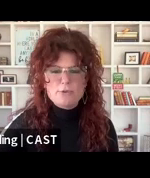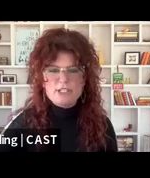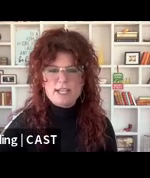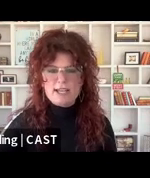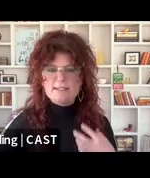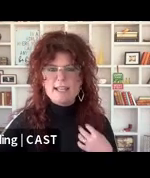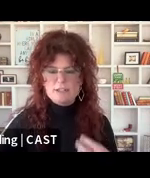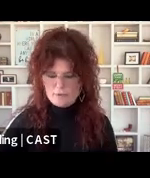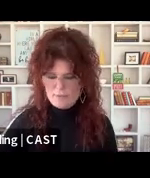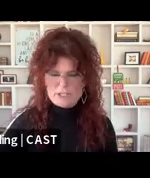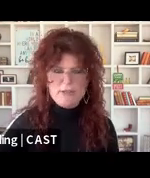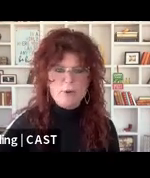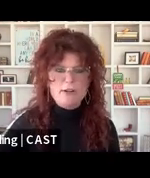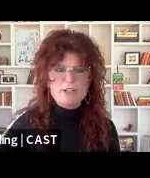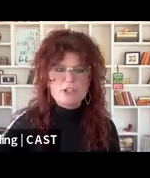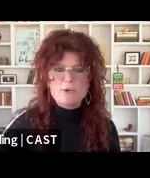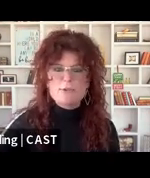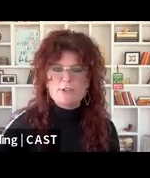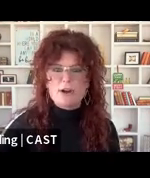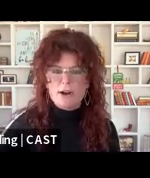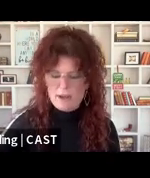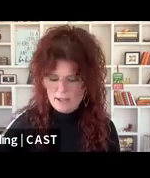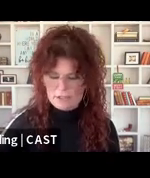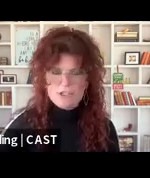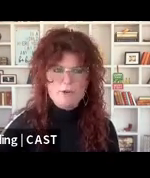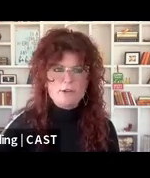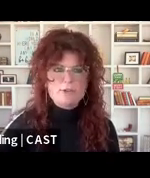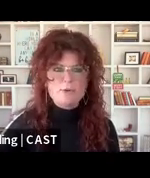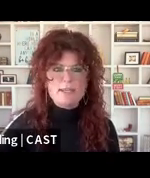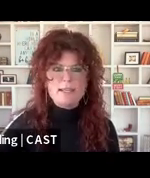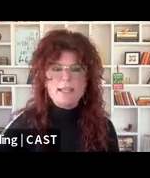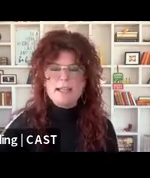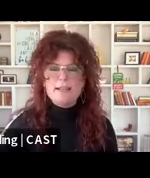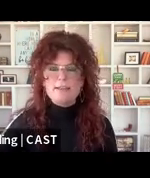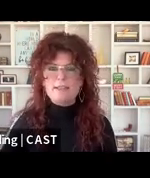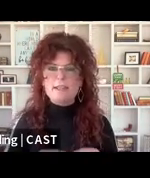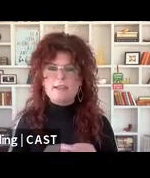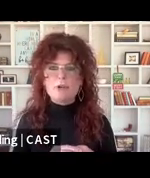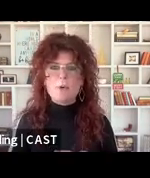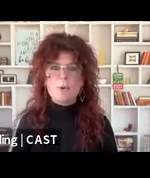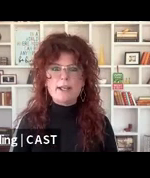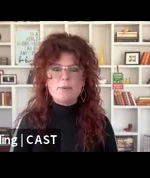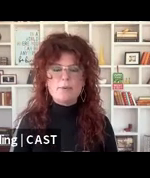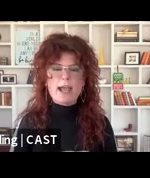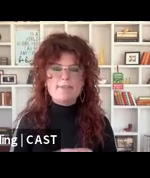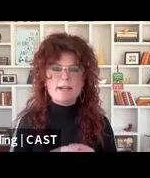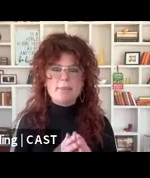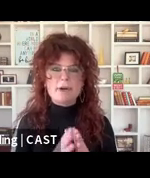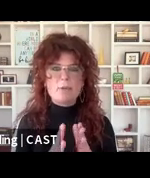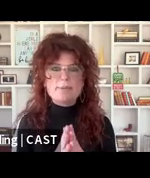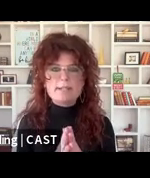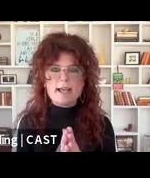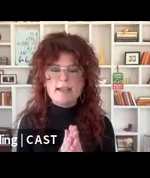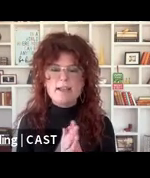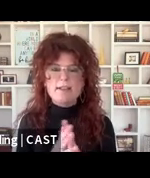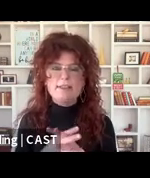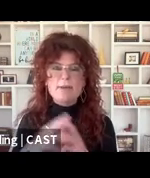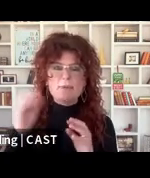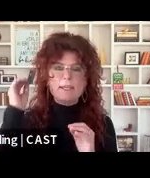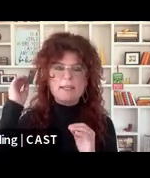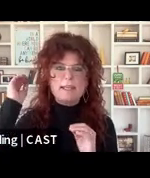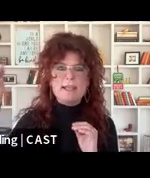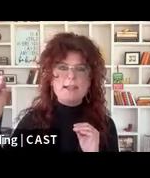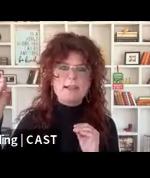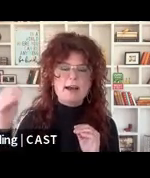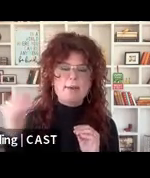the show notes. Yes, thanks for mentioning where the show notes are. The show notes will be in the recording when we have it up on our website.